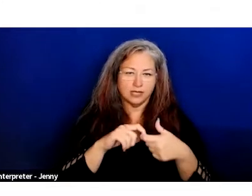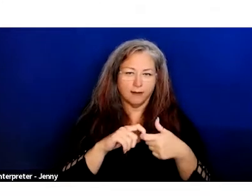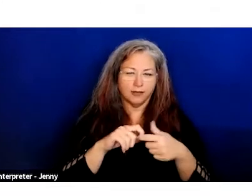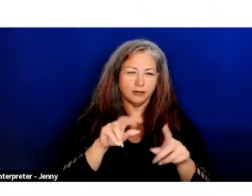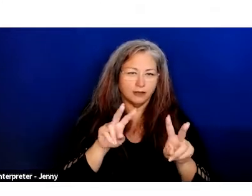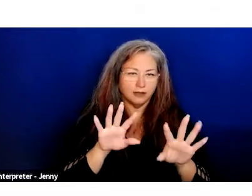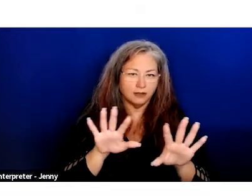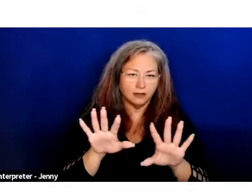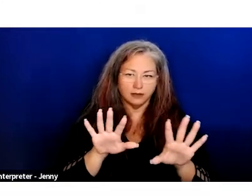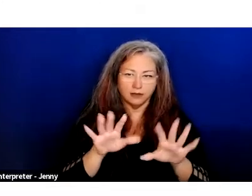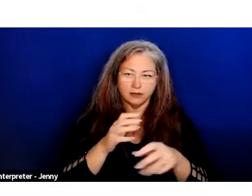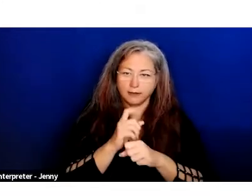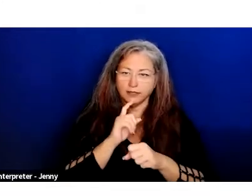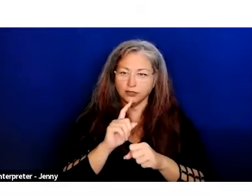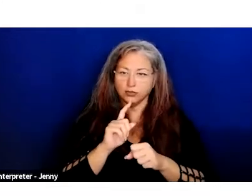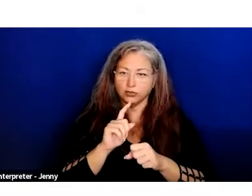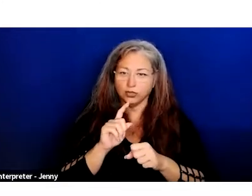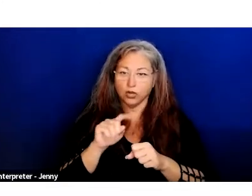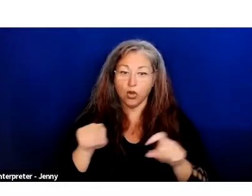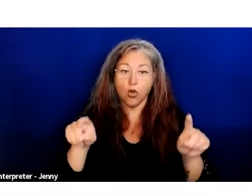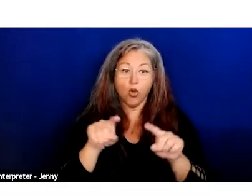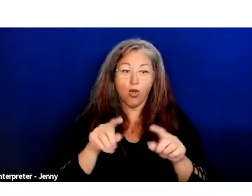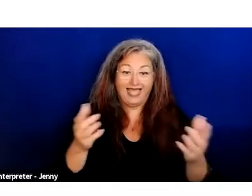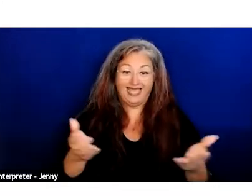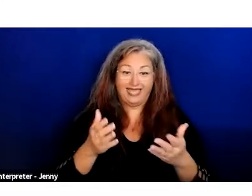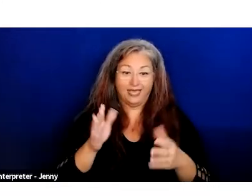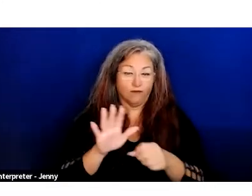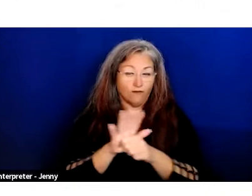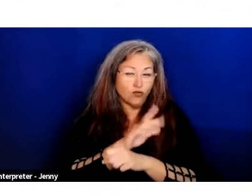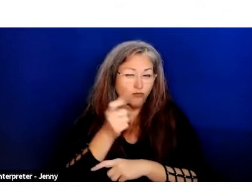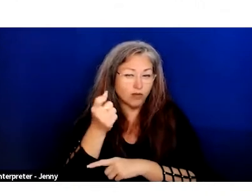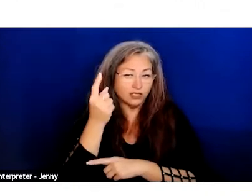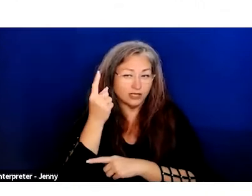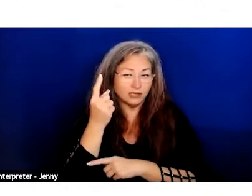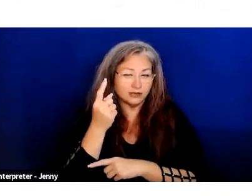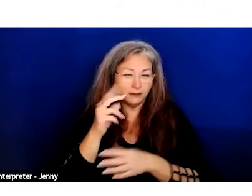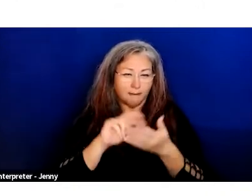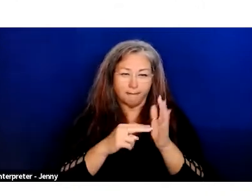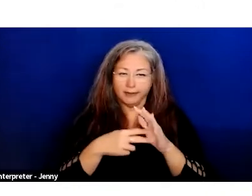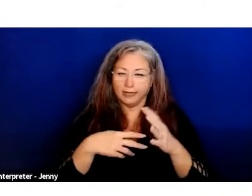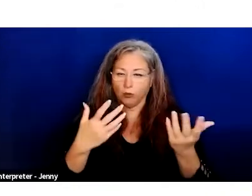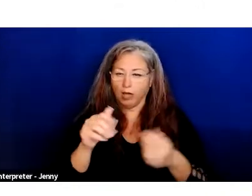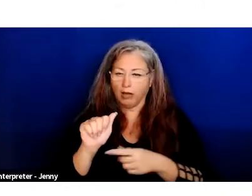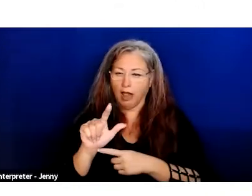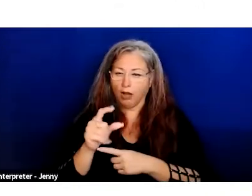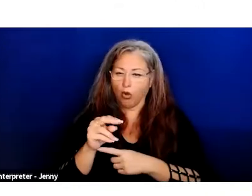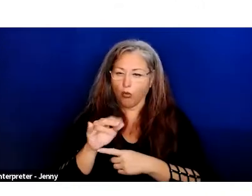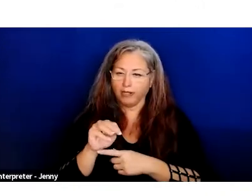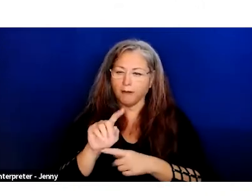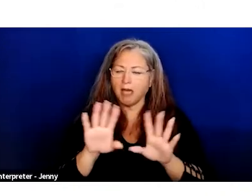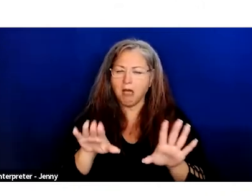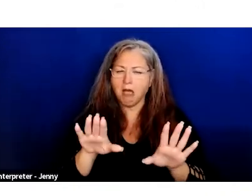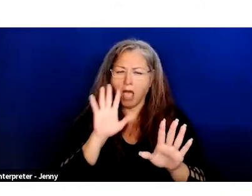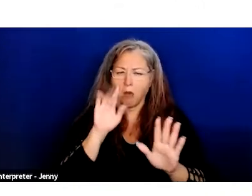sure that everybody in this room understands what an algorithm is. And I'll go into